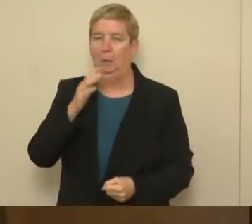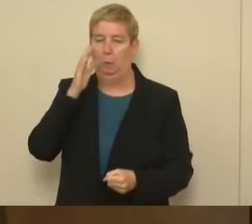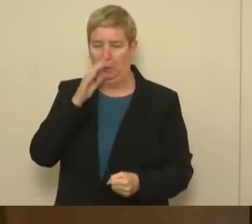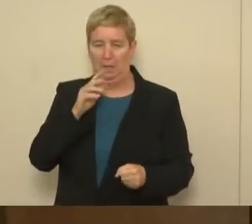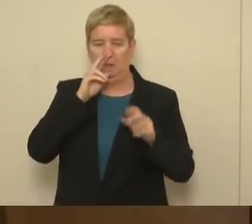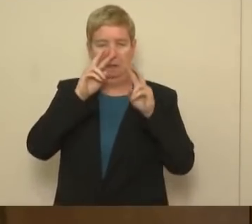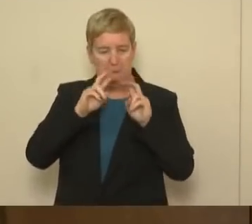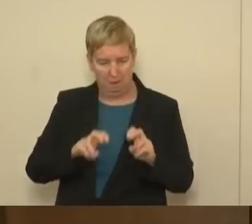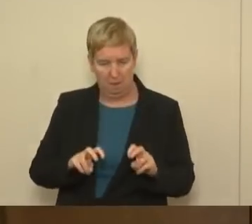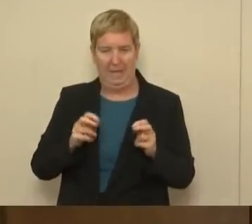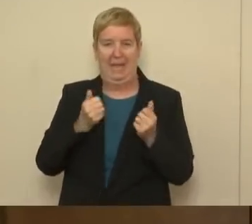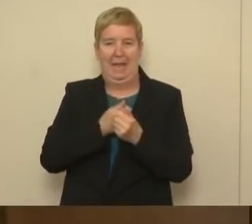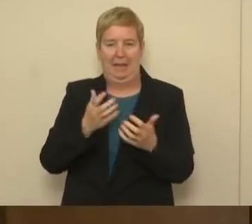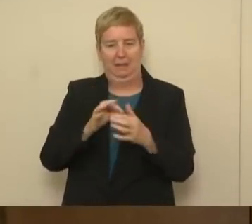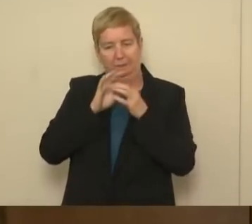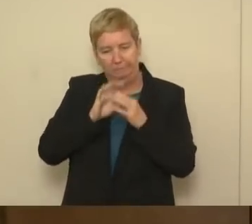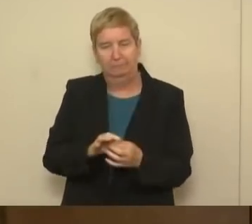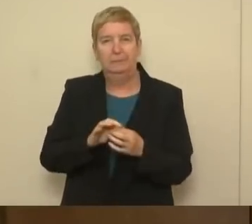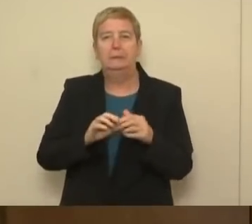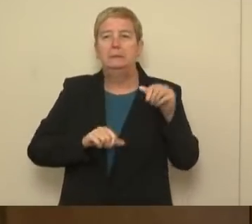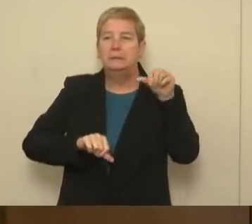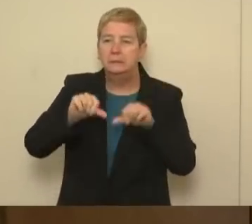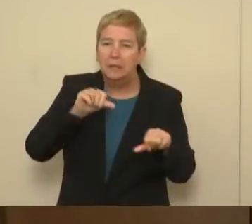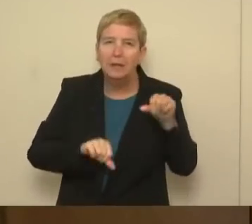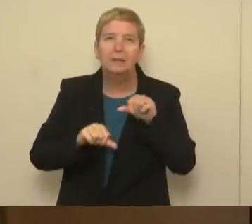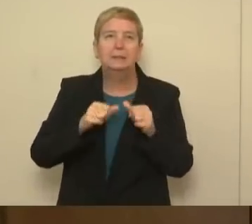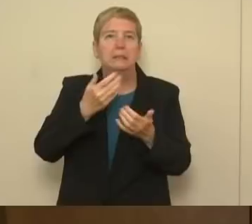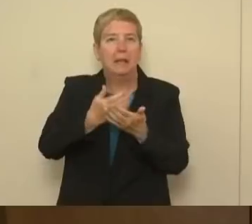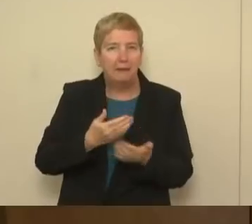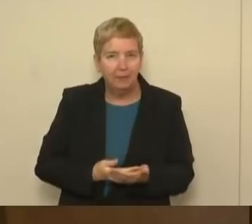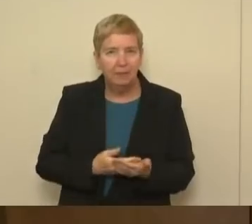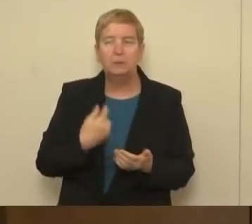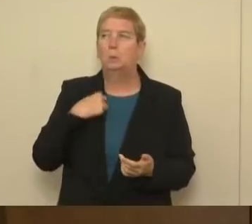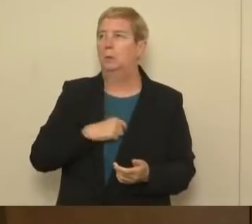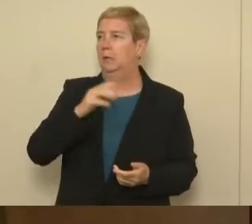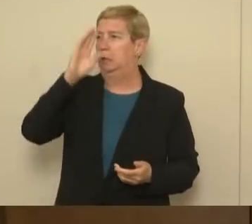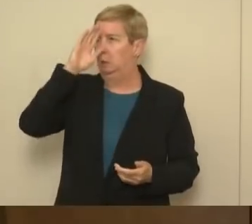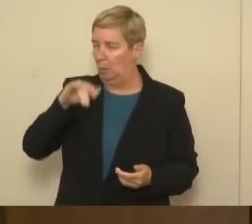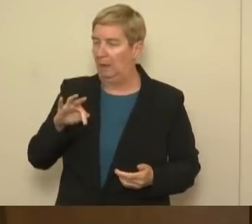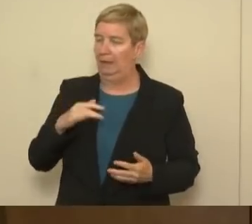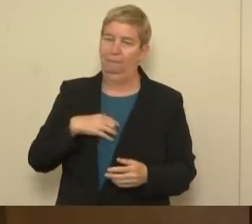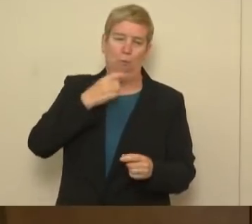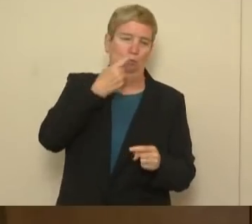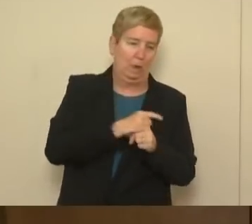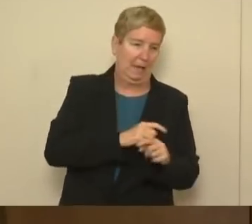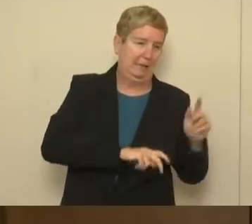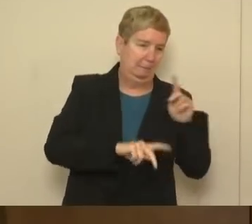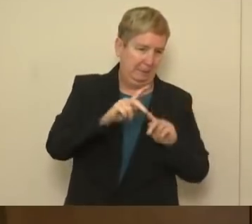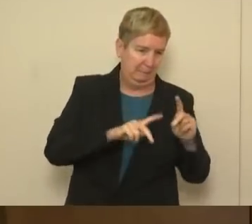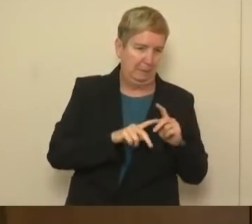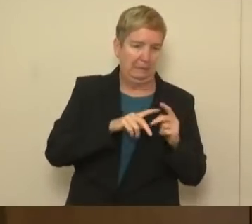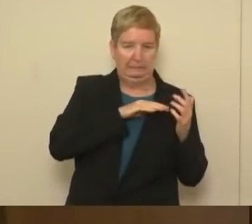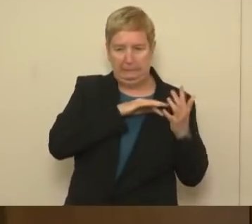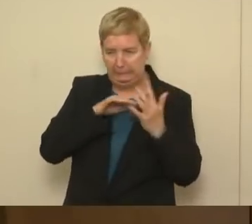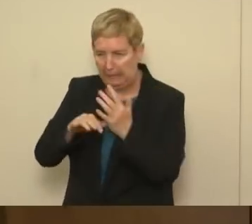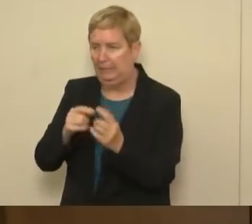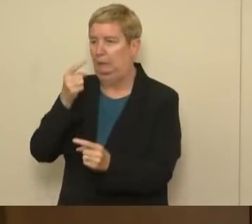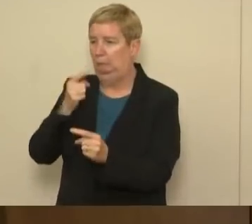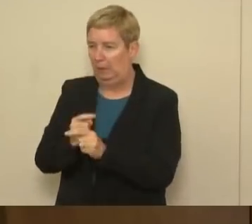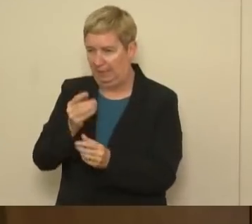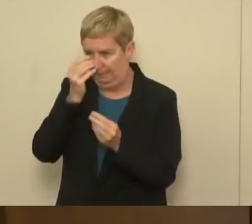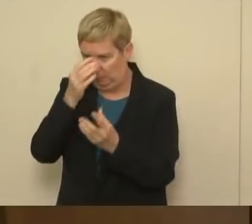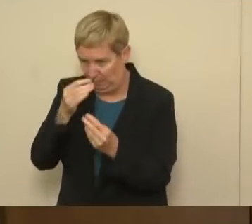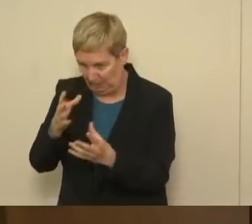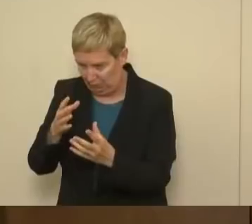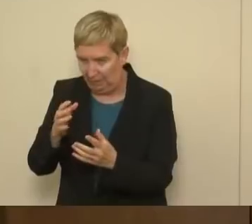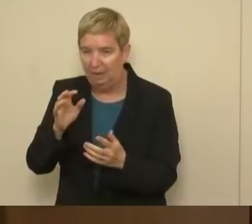evidence-based, that we know that the more data that we are analyzing with the right folks analyzing, the better we are at making decisions that